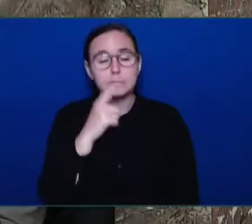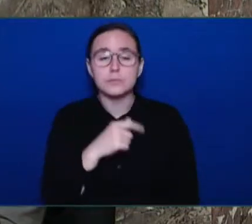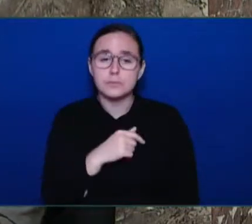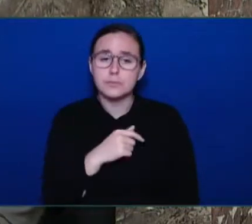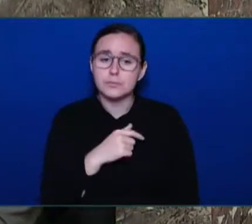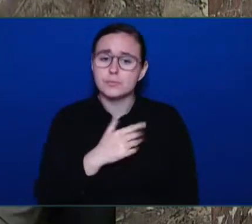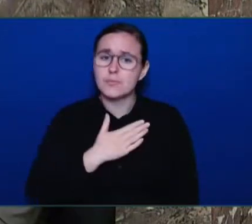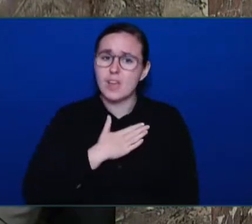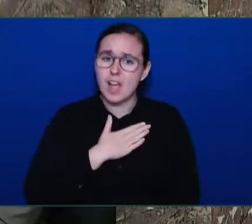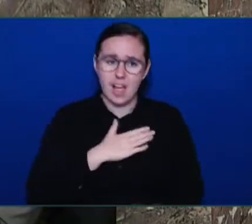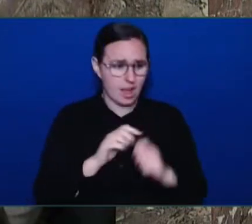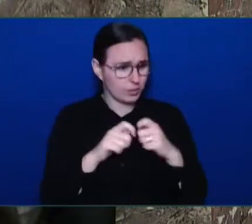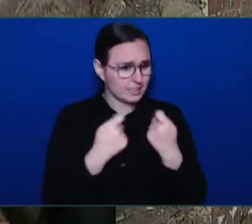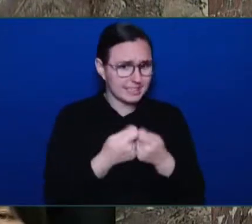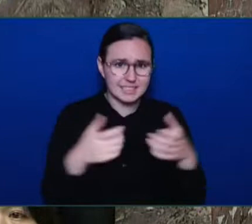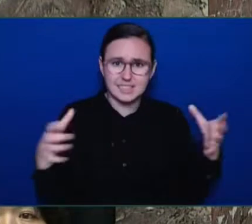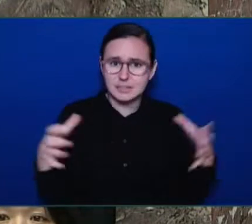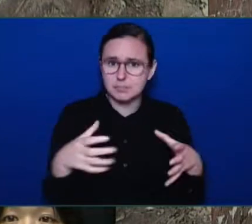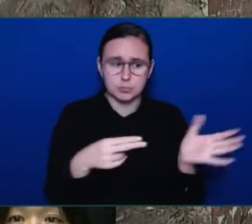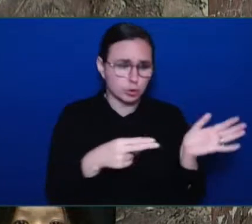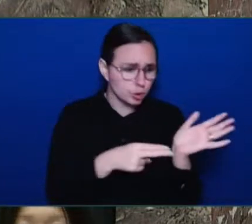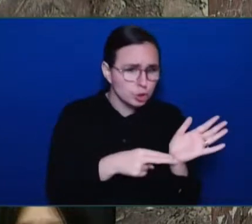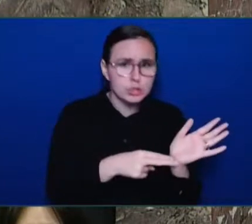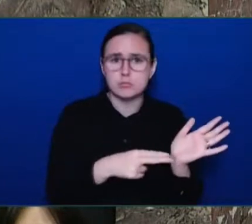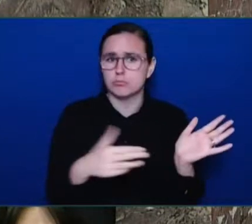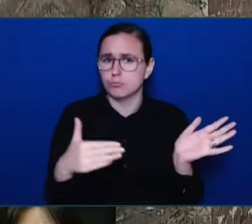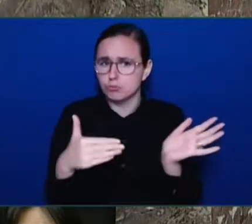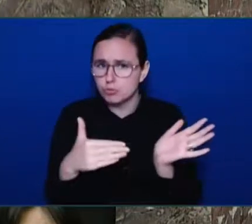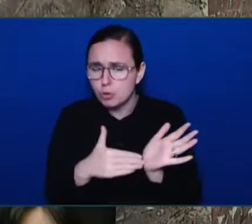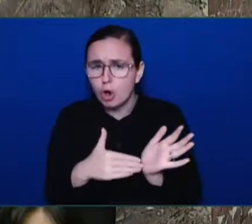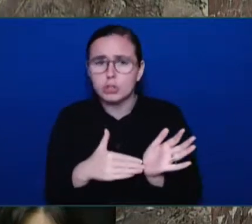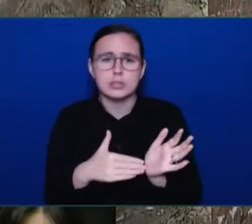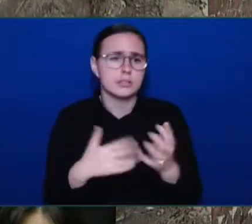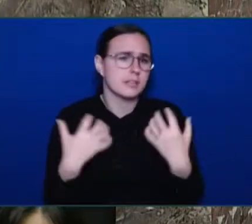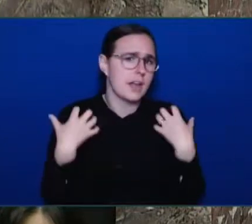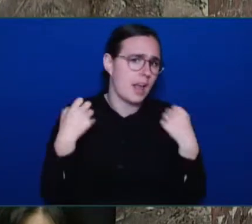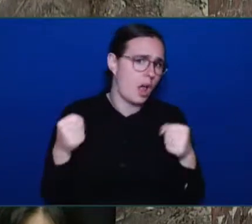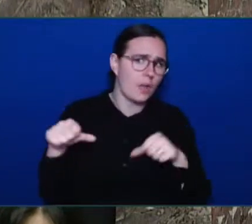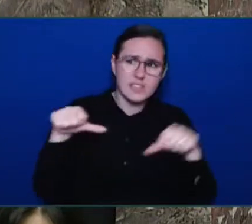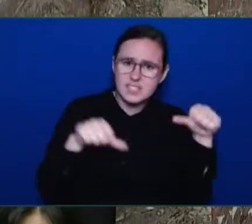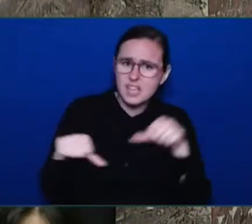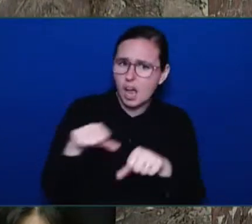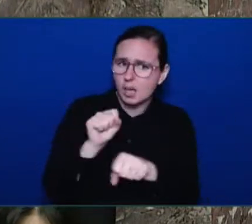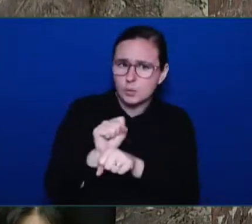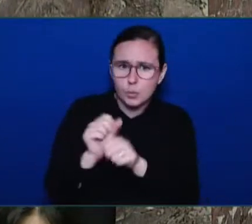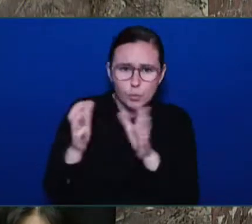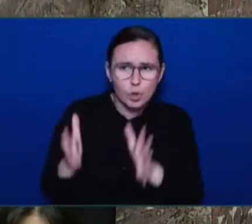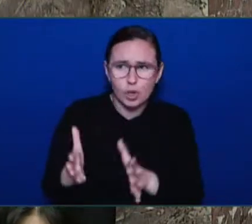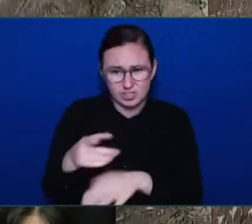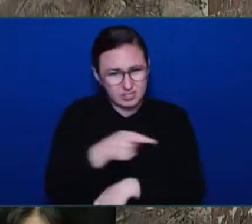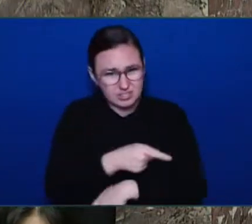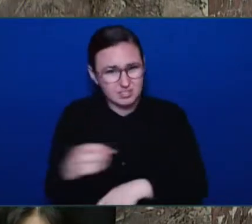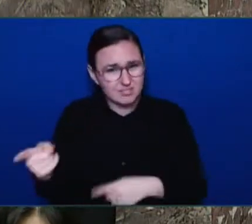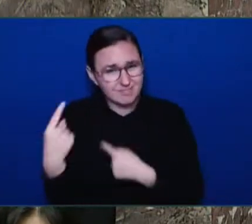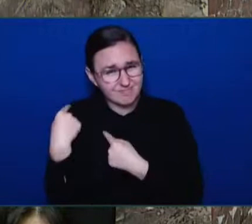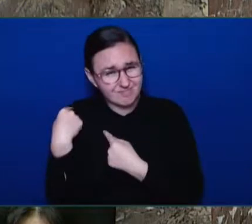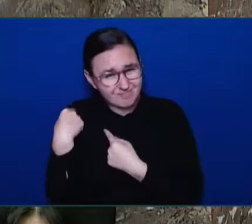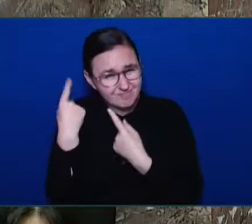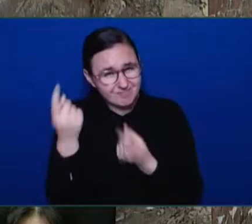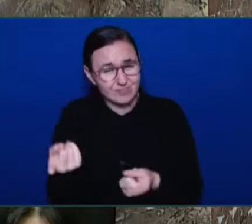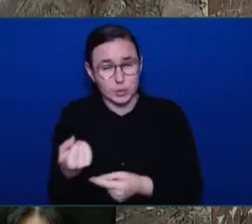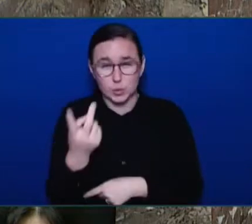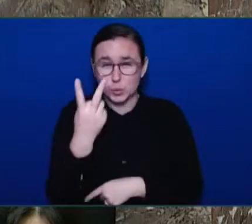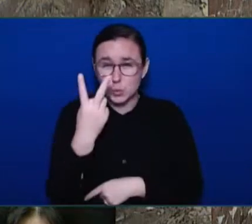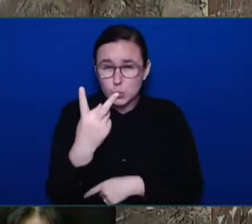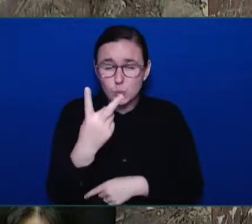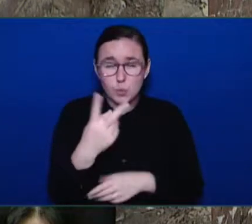workers have done an extraordinary job in this period of 2 public health emergencies, Honourable Speaker. That performance